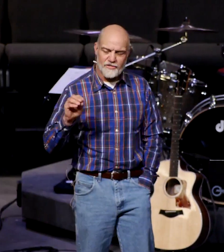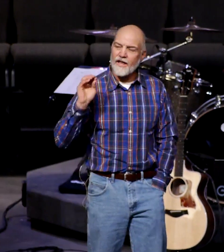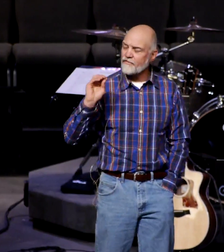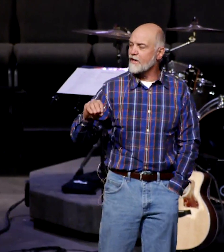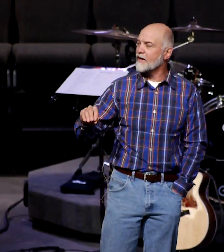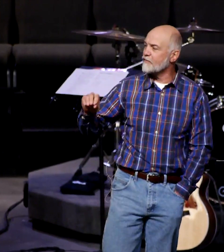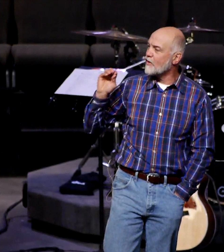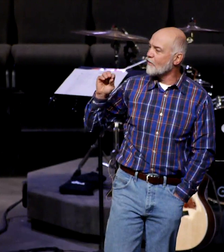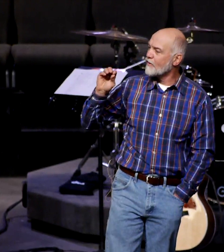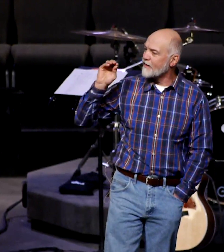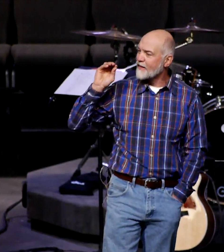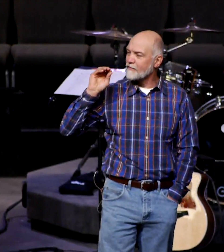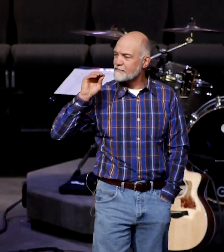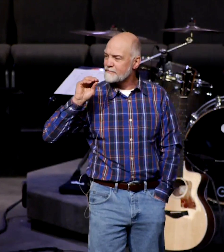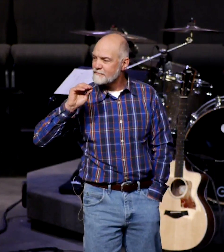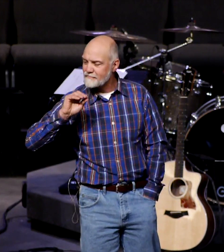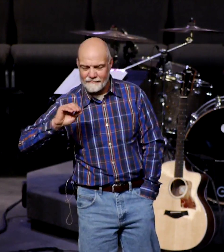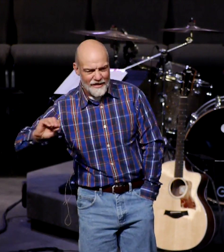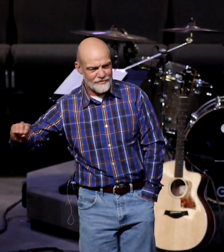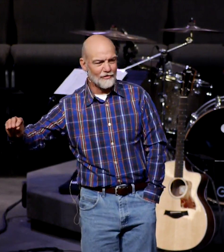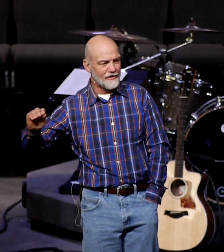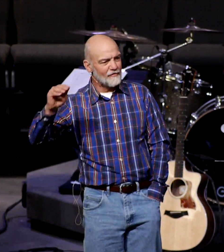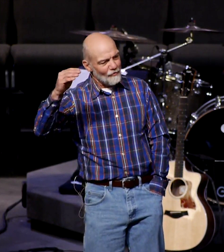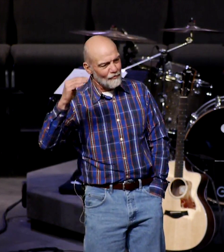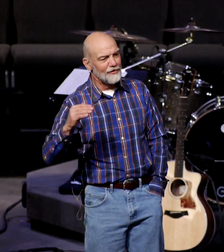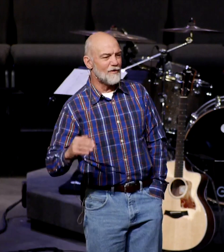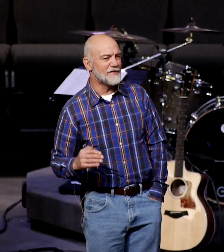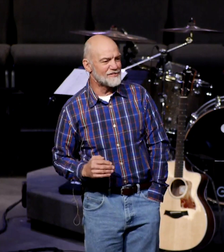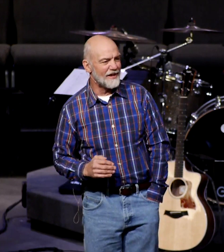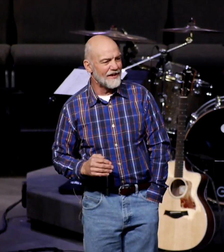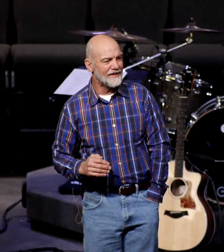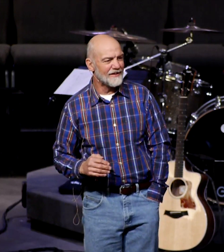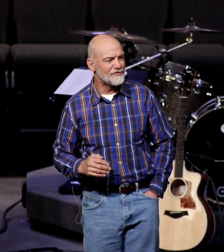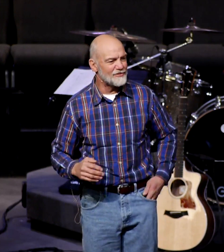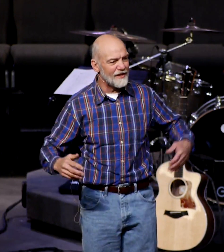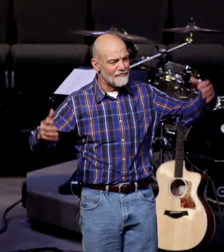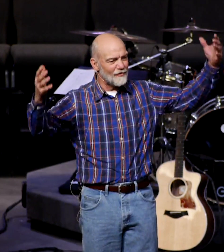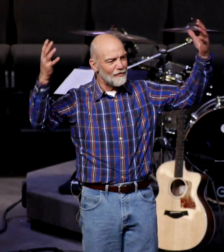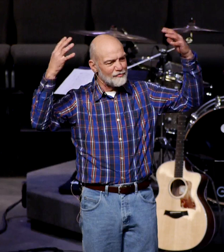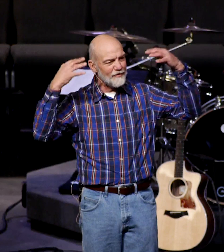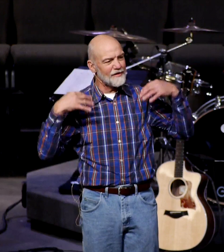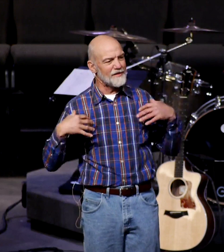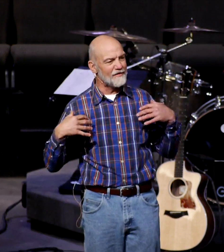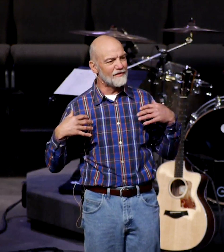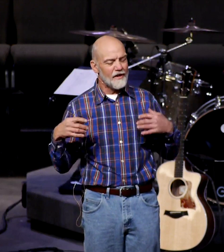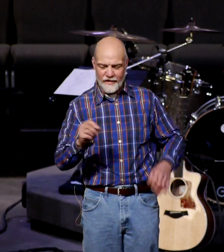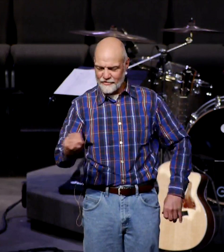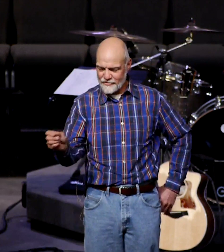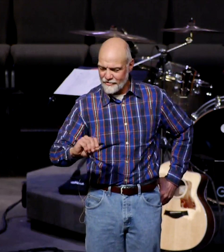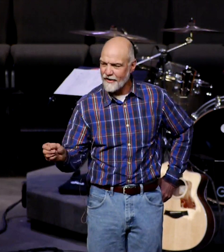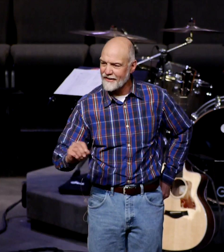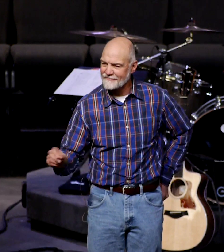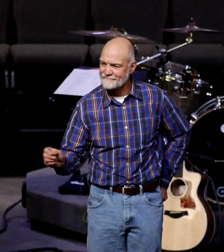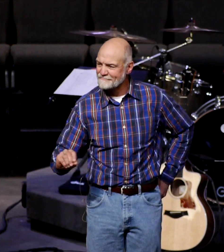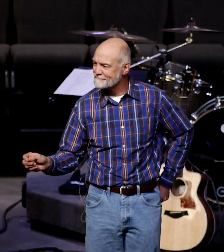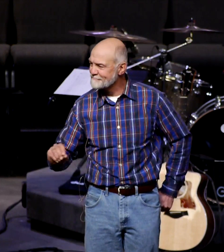she said, every night I would go and I would ask the Lord, what do you want me to say? And she said, I could feel the Holy Spirit come down and I just